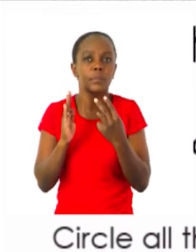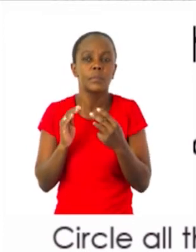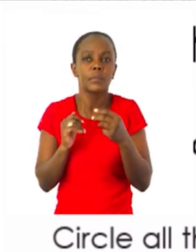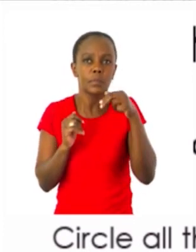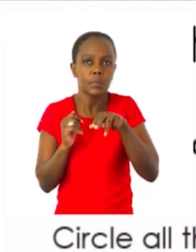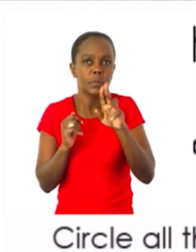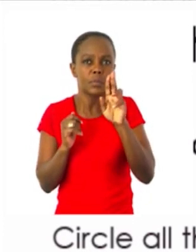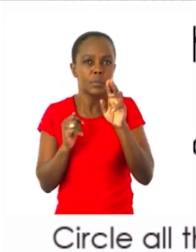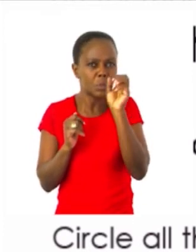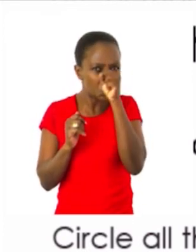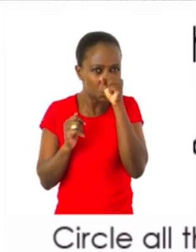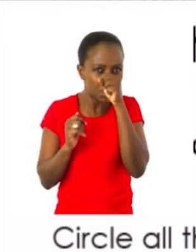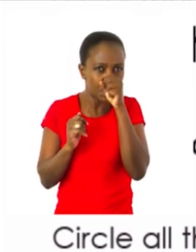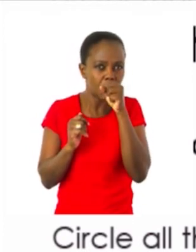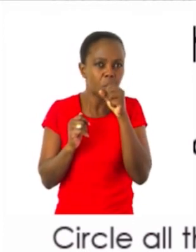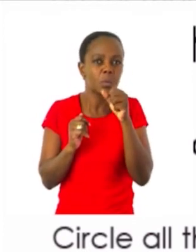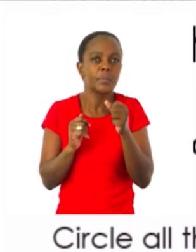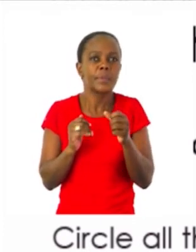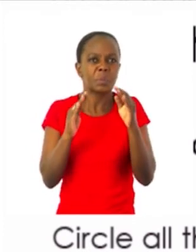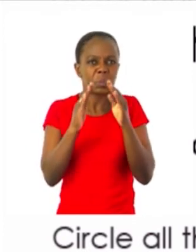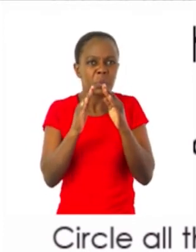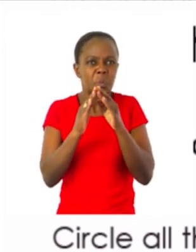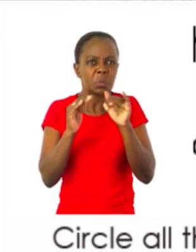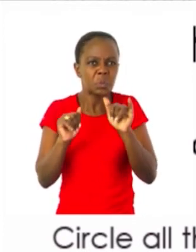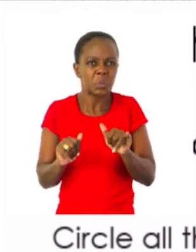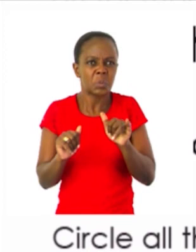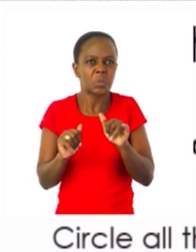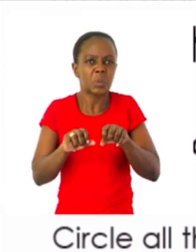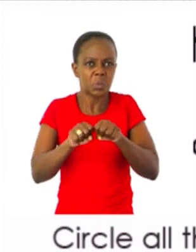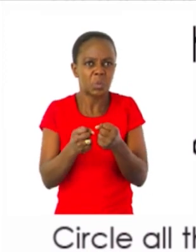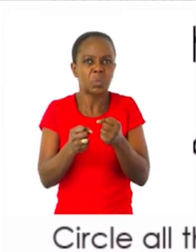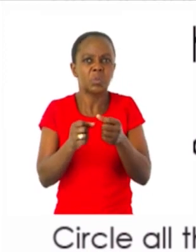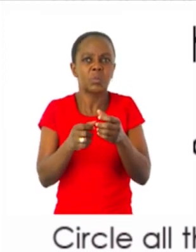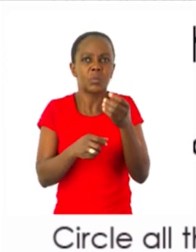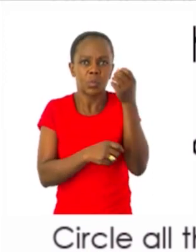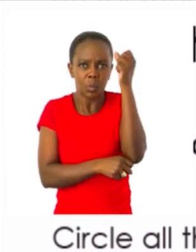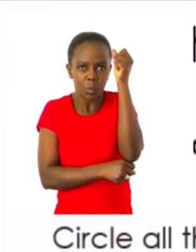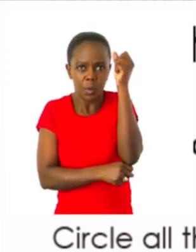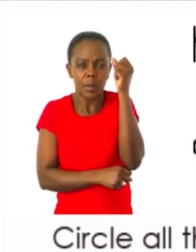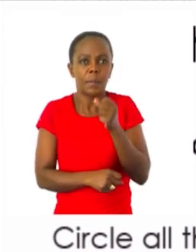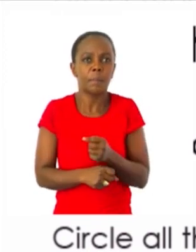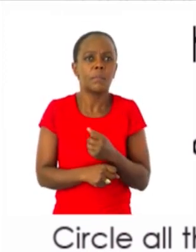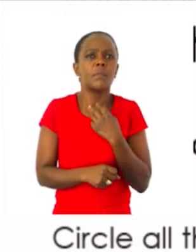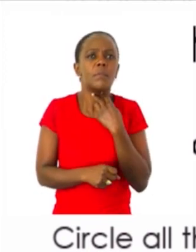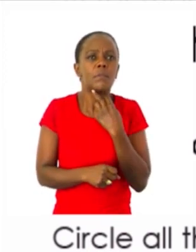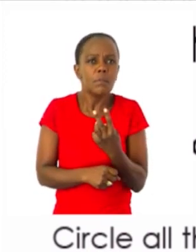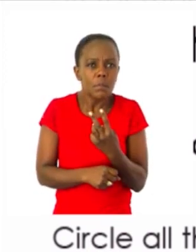the pig was in a sty sitting on a broken umbrella, going,